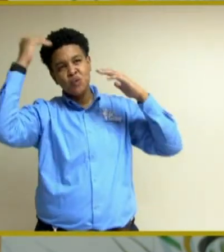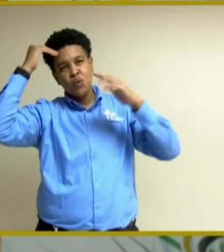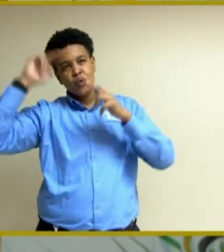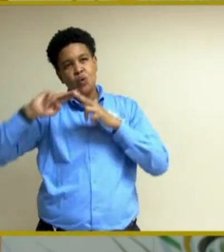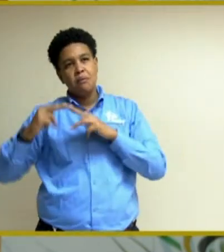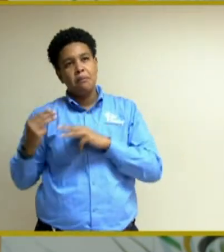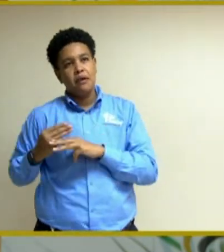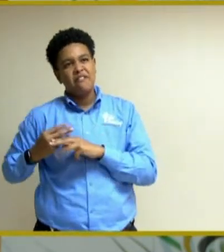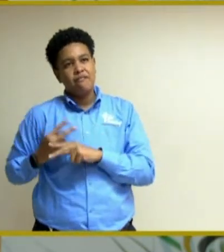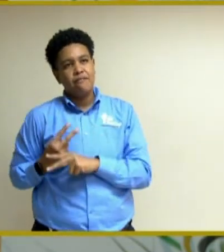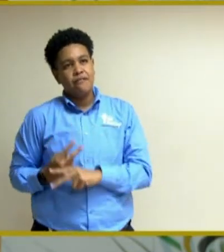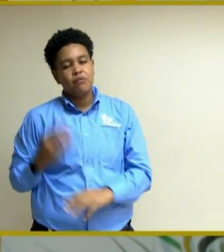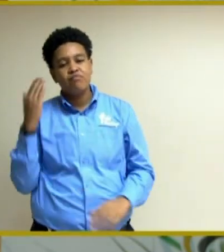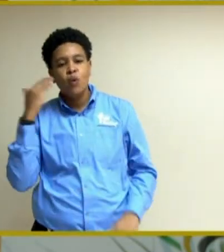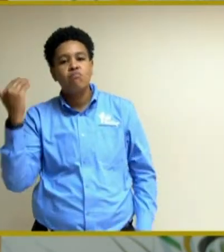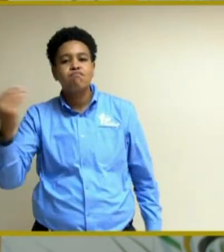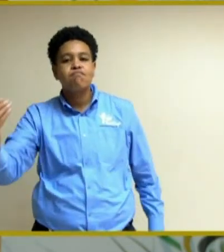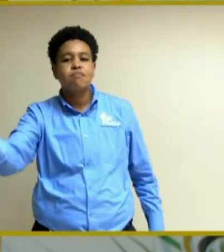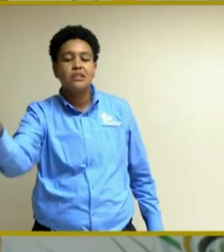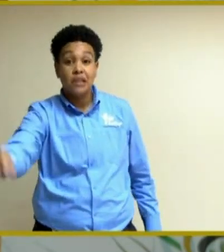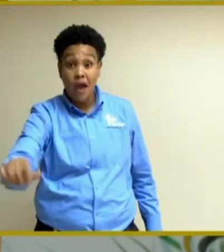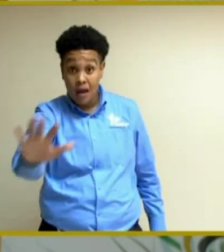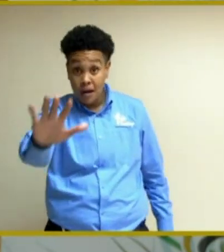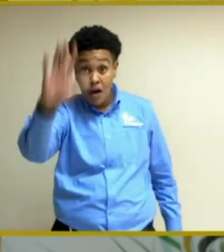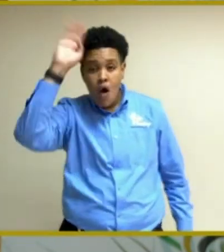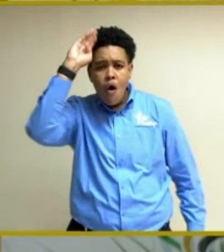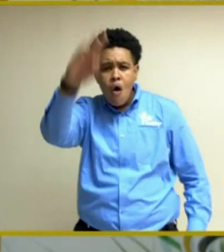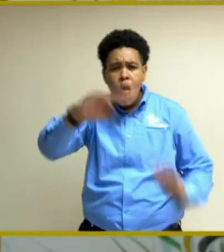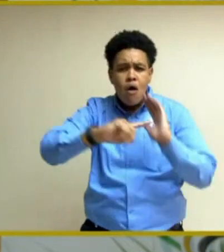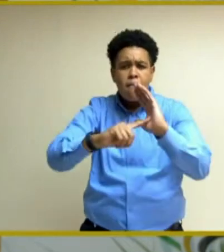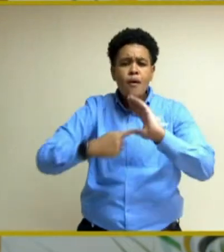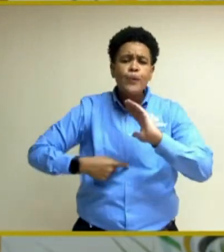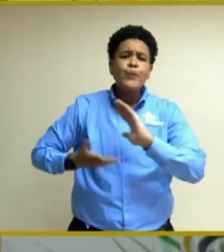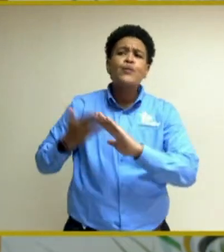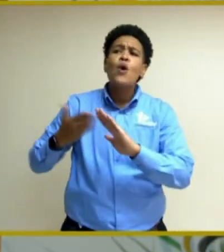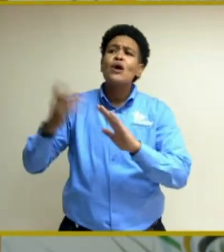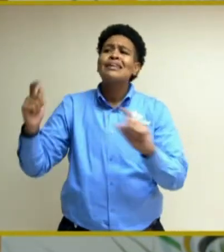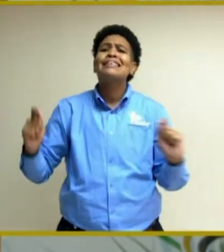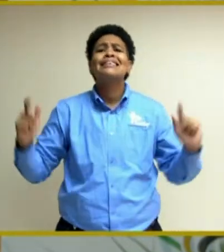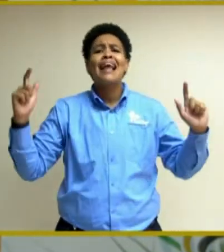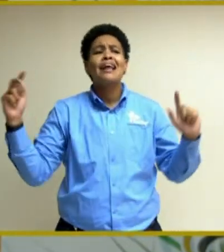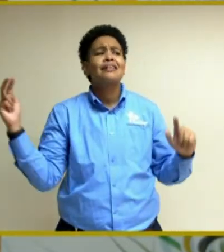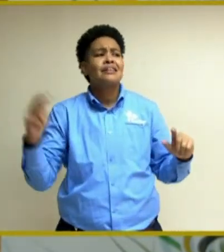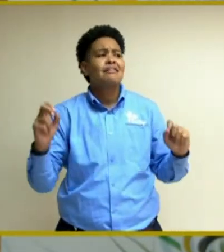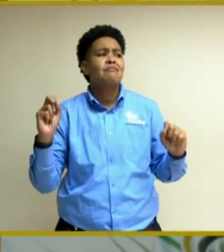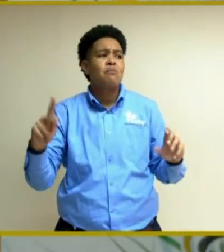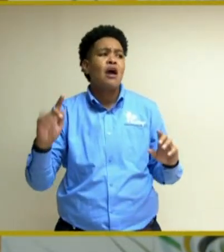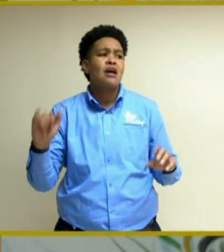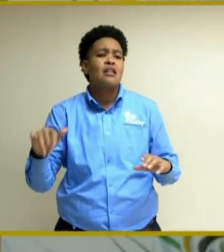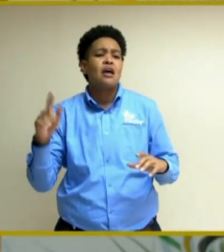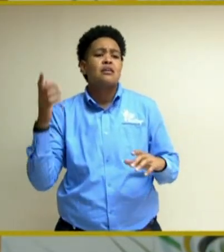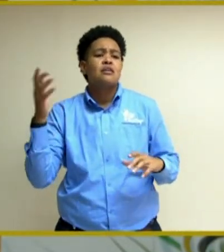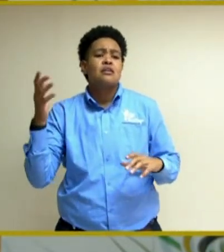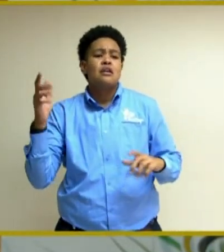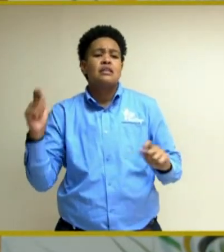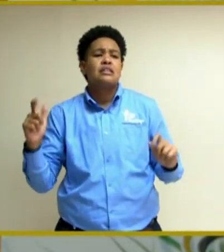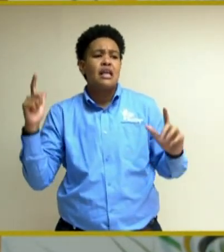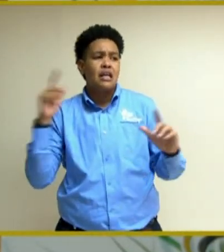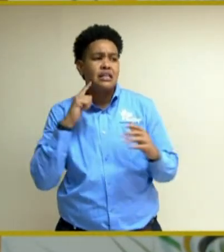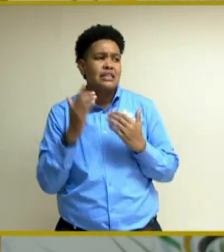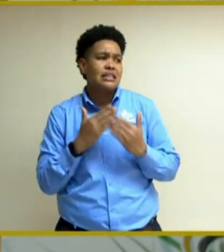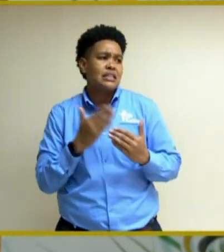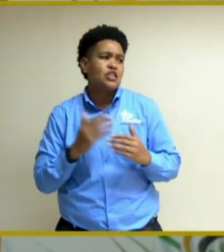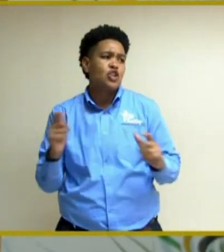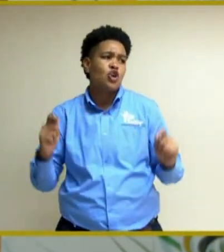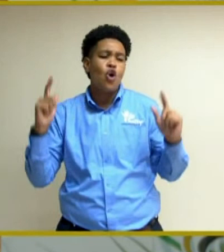the models that we have run, and she put that slide on the screen, if you could put it back up, that one on, is it easy to go up?